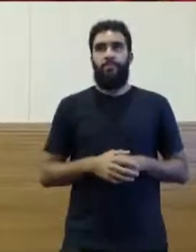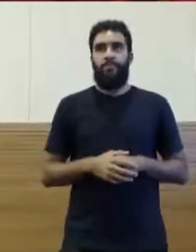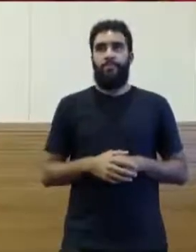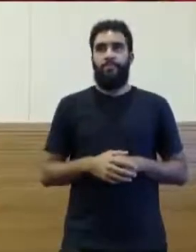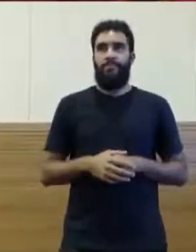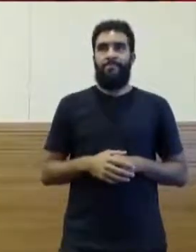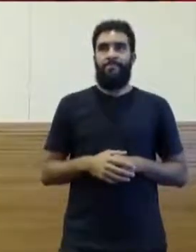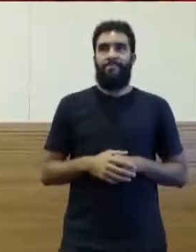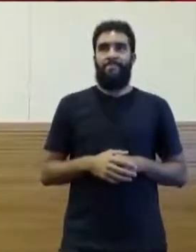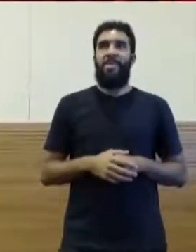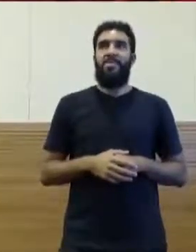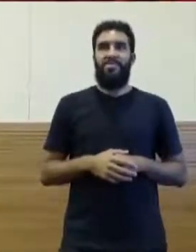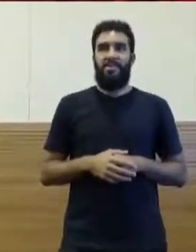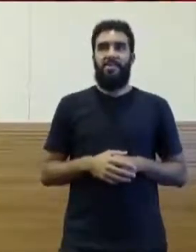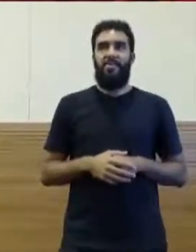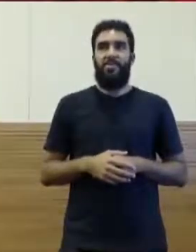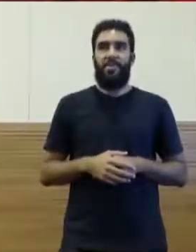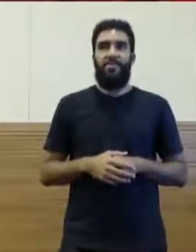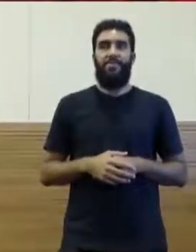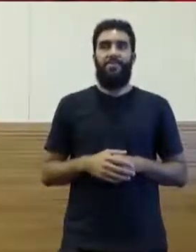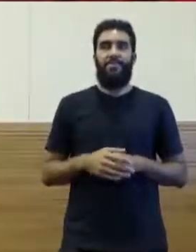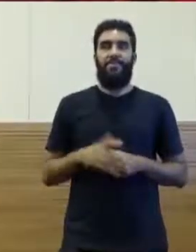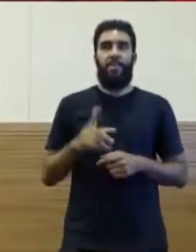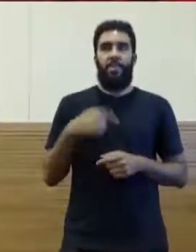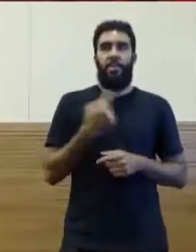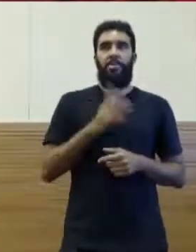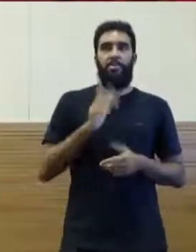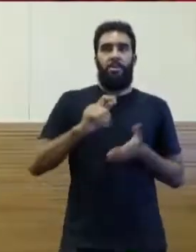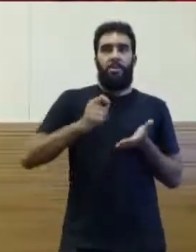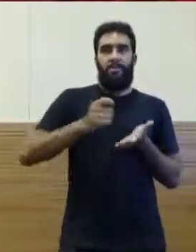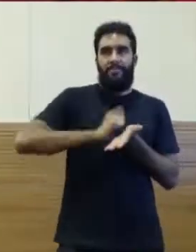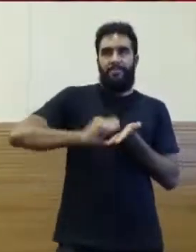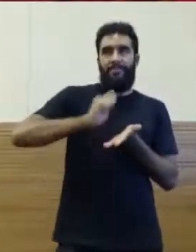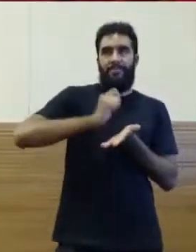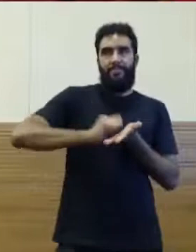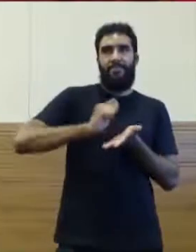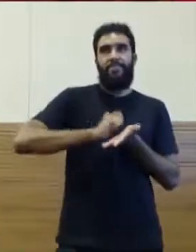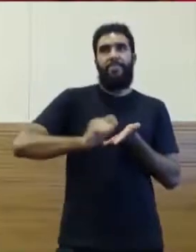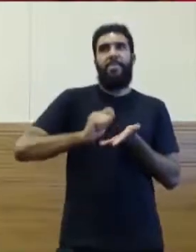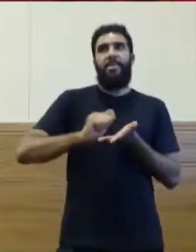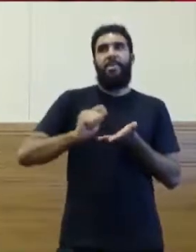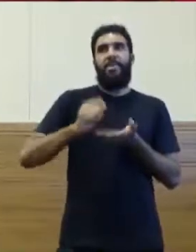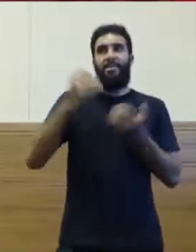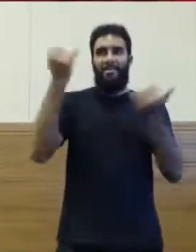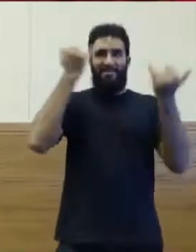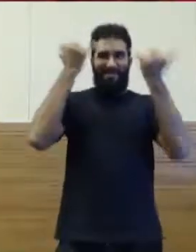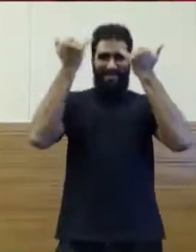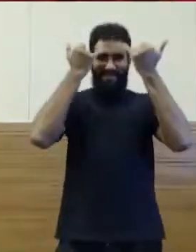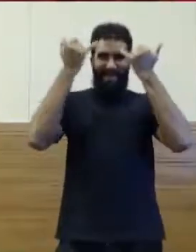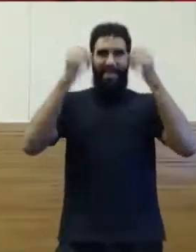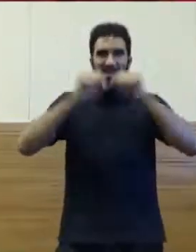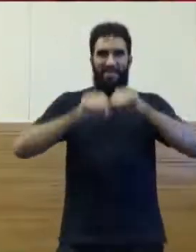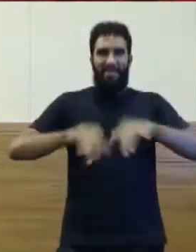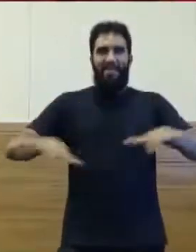liked these messages, but to really have, like we took down, a way